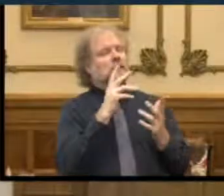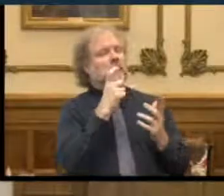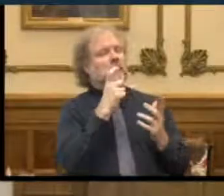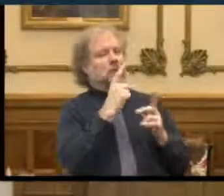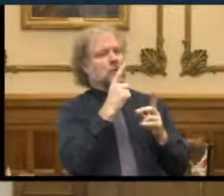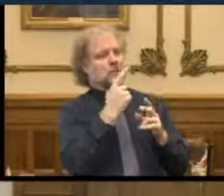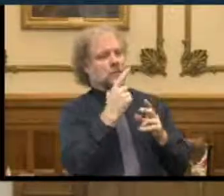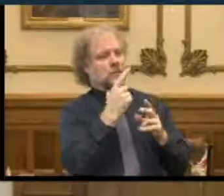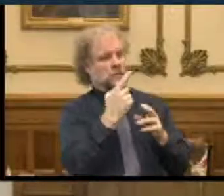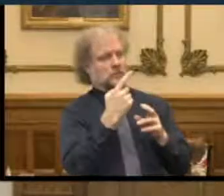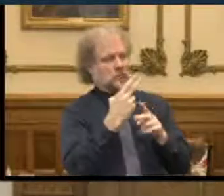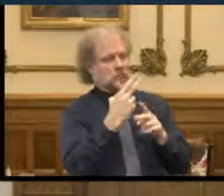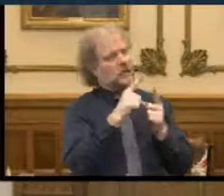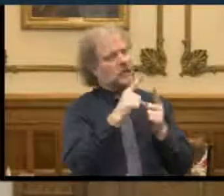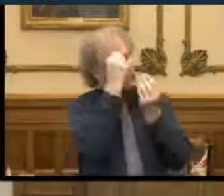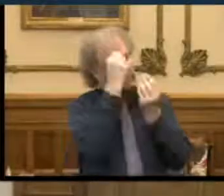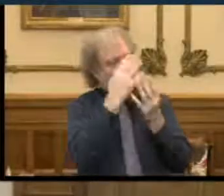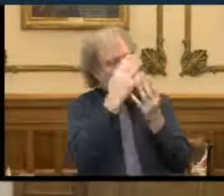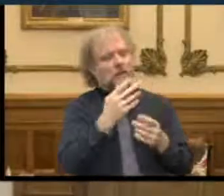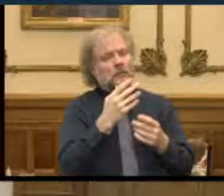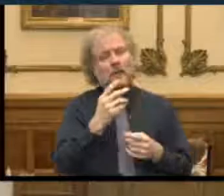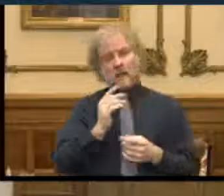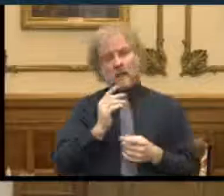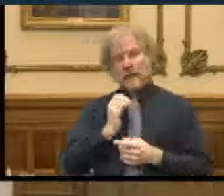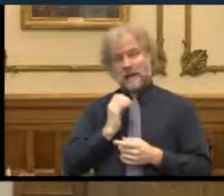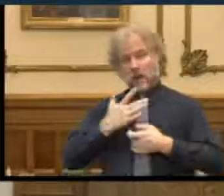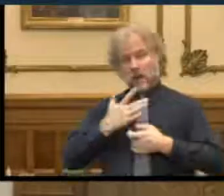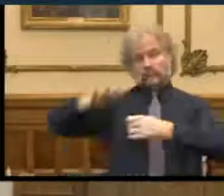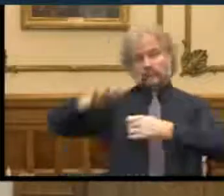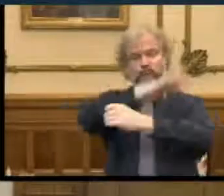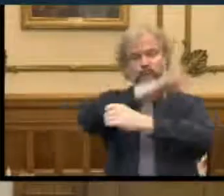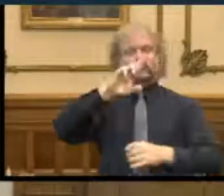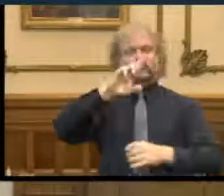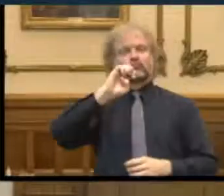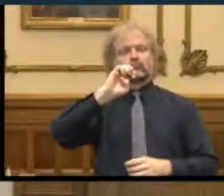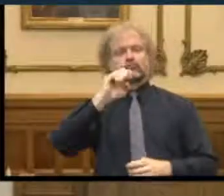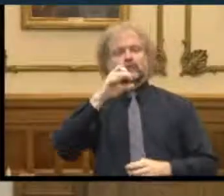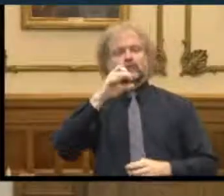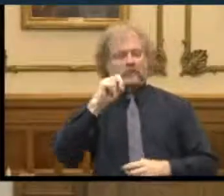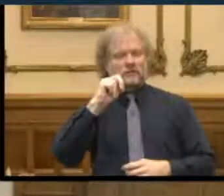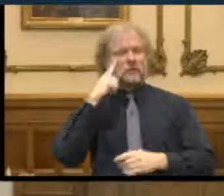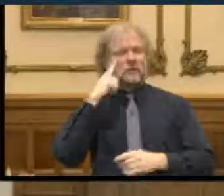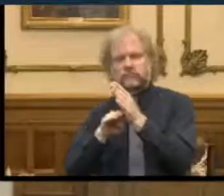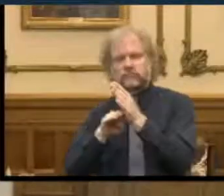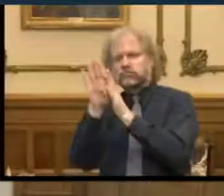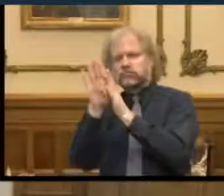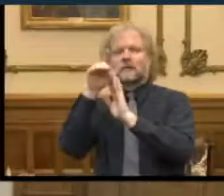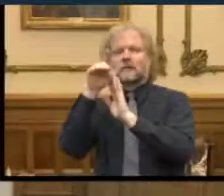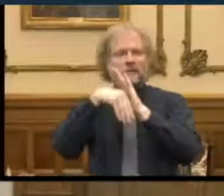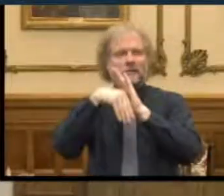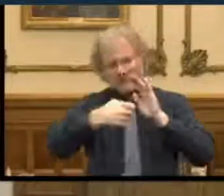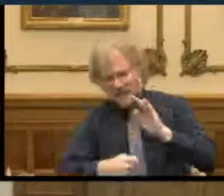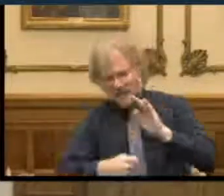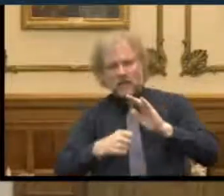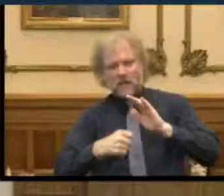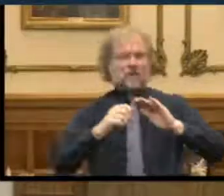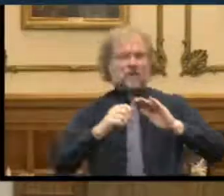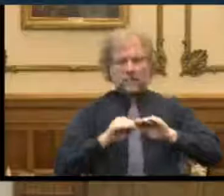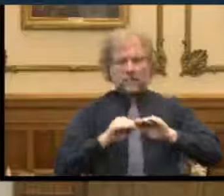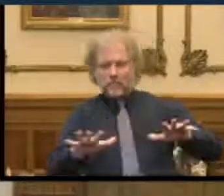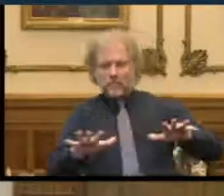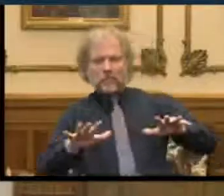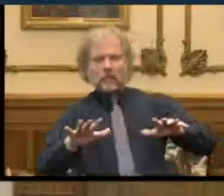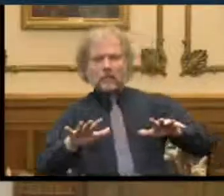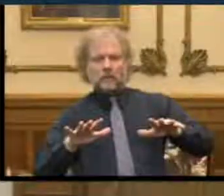but reported. But we are kind of, our region, we've watched spread come up, south, and we've watched it move east